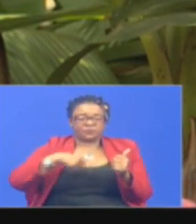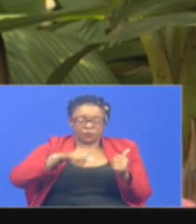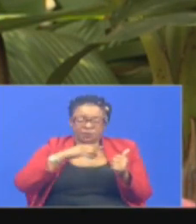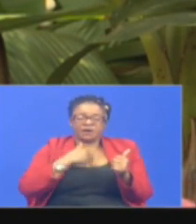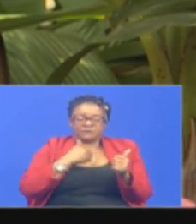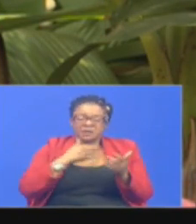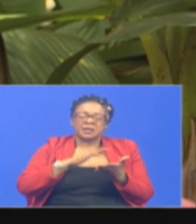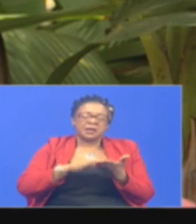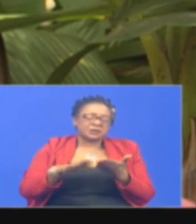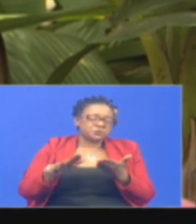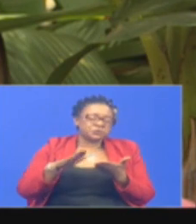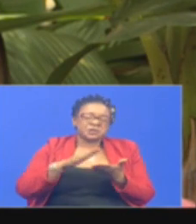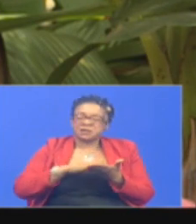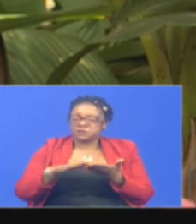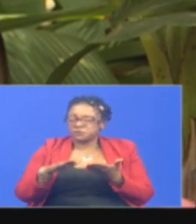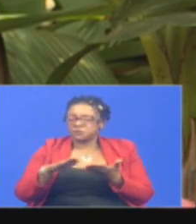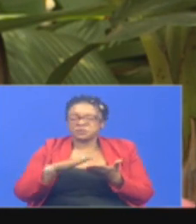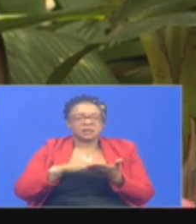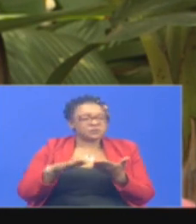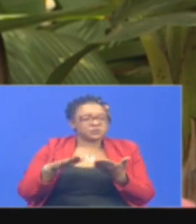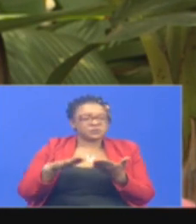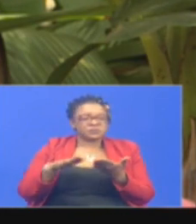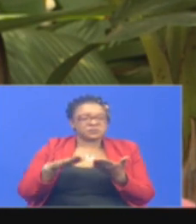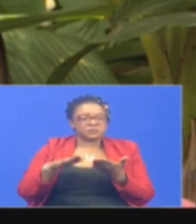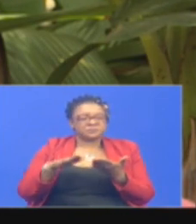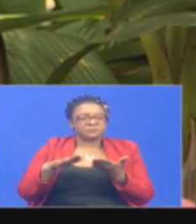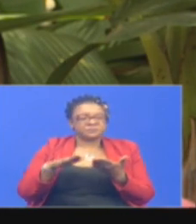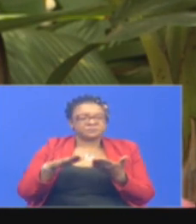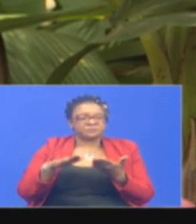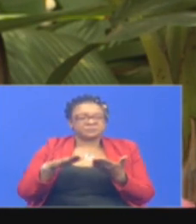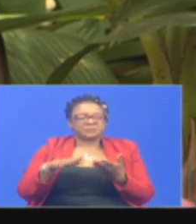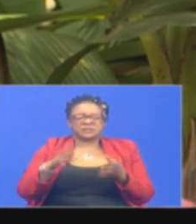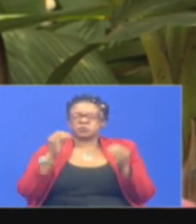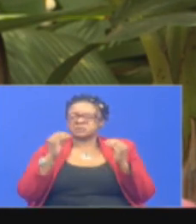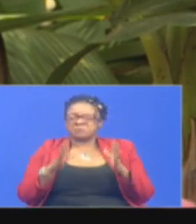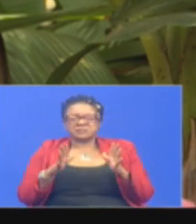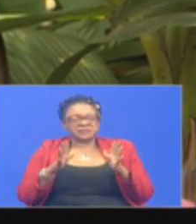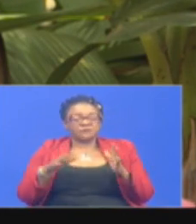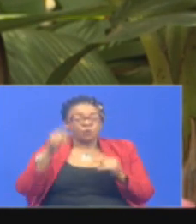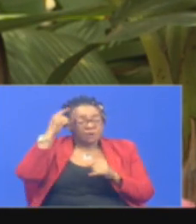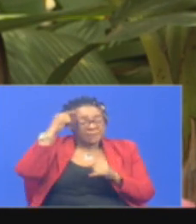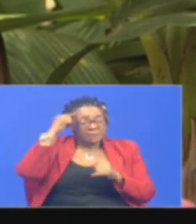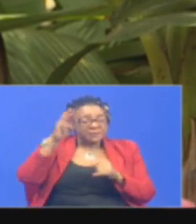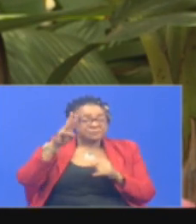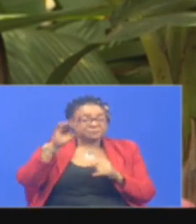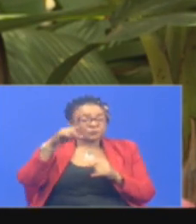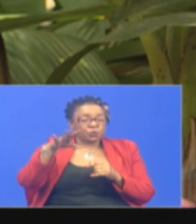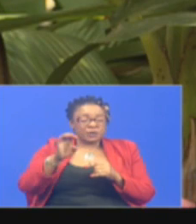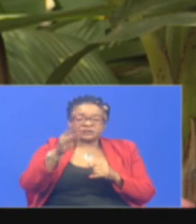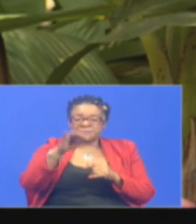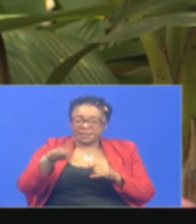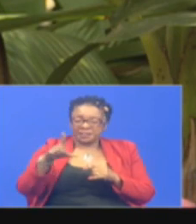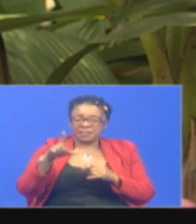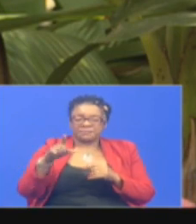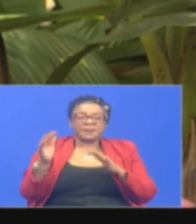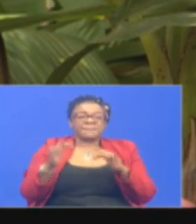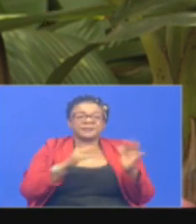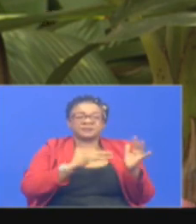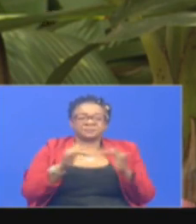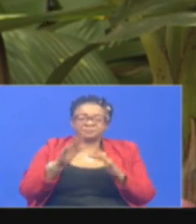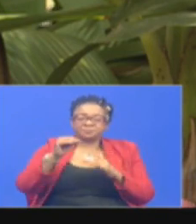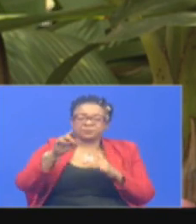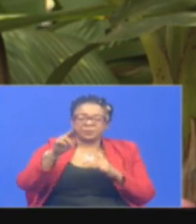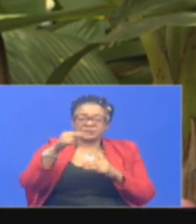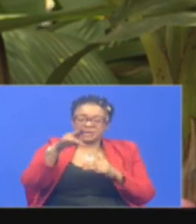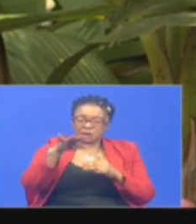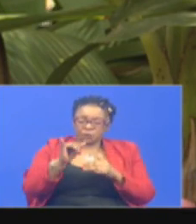excuses. The cost, you know, it's too expensive. You remember the wage bill debate. You remember the Mutambu bill that came up